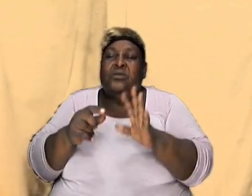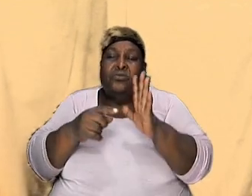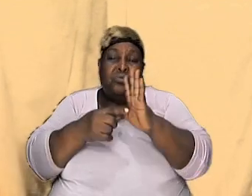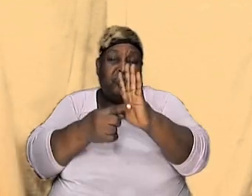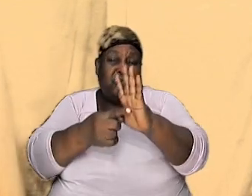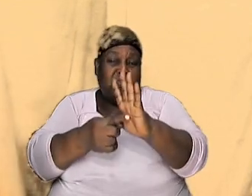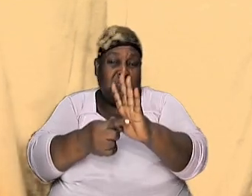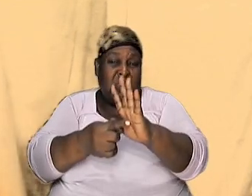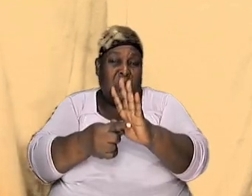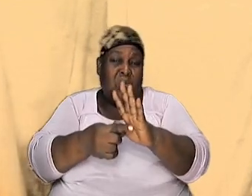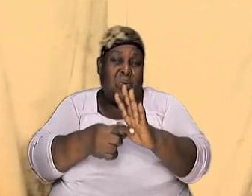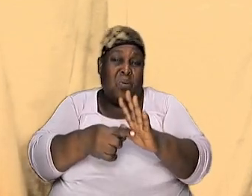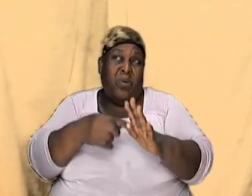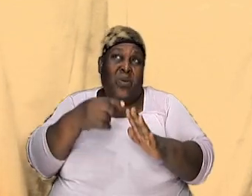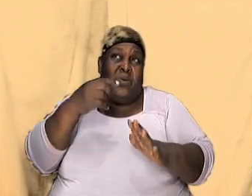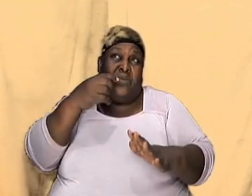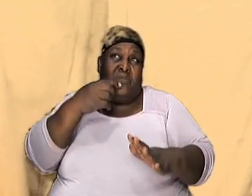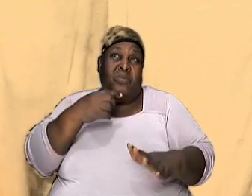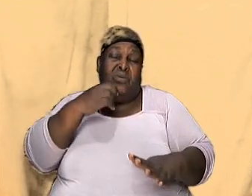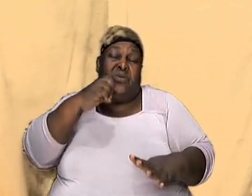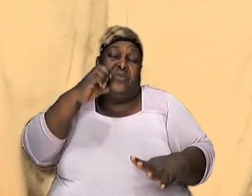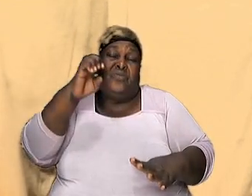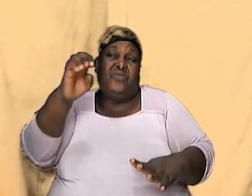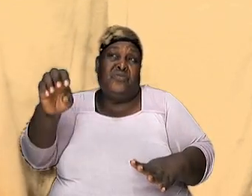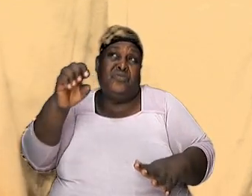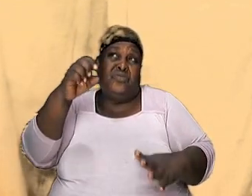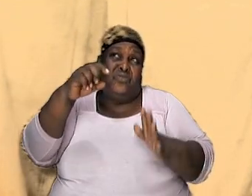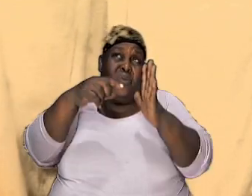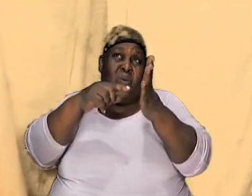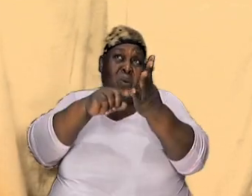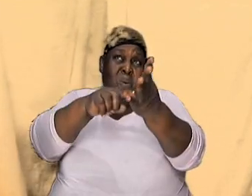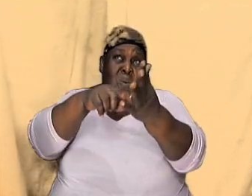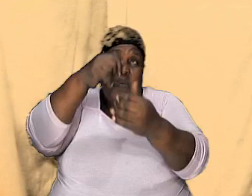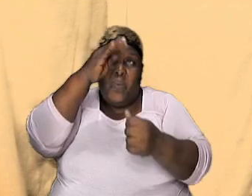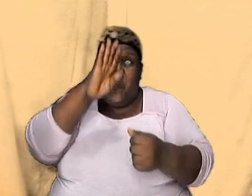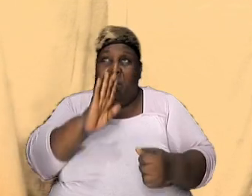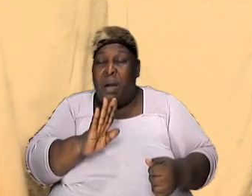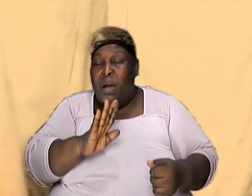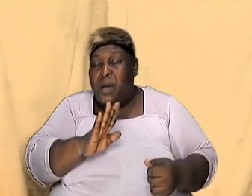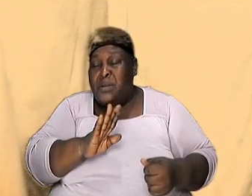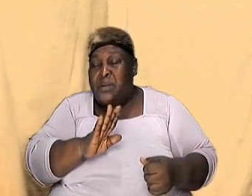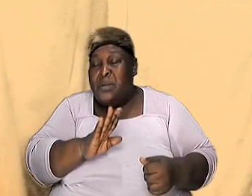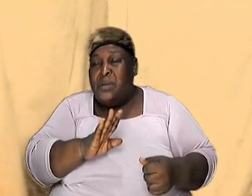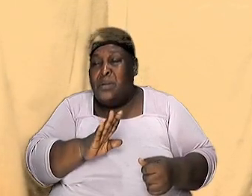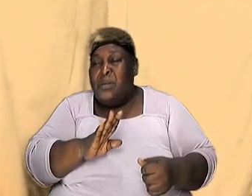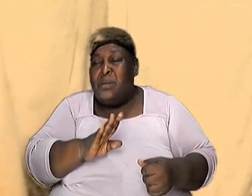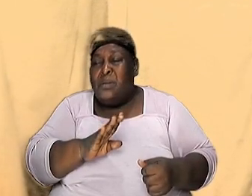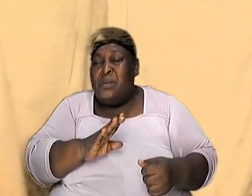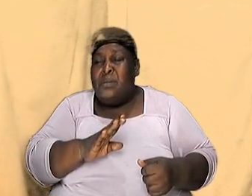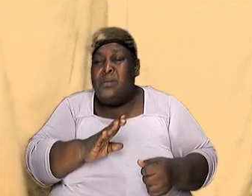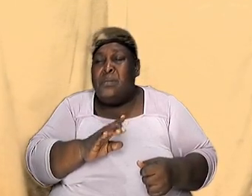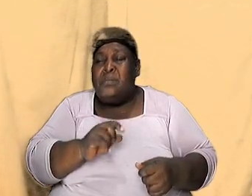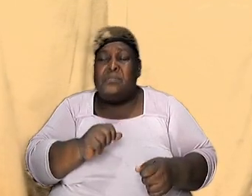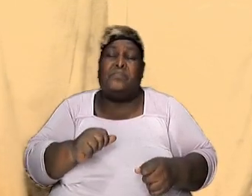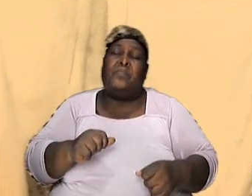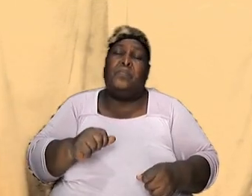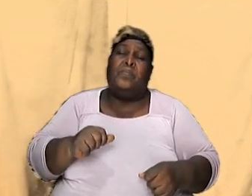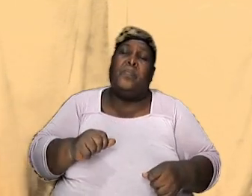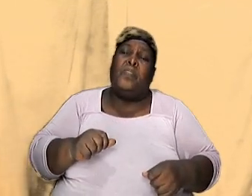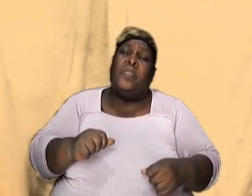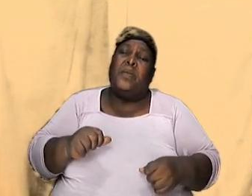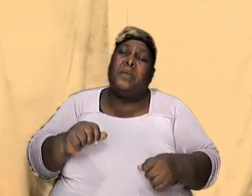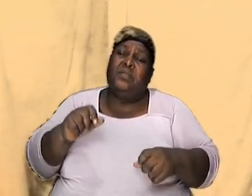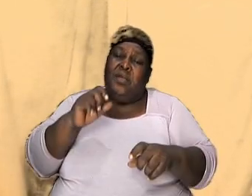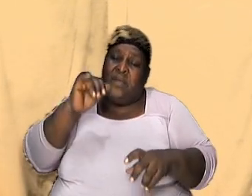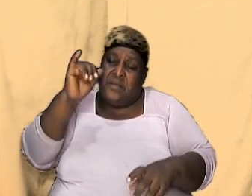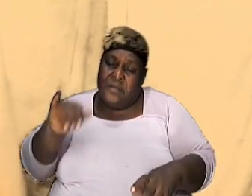God. Amen. She realized that God didn't owe her anything, but she was the one that was indebted to him. Amen. And based